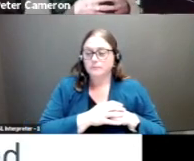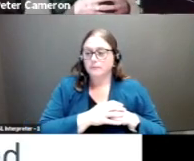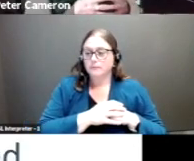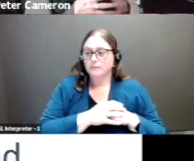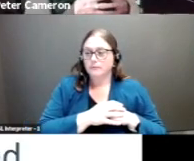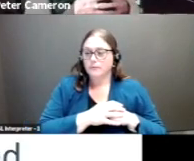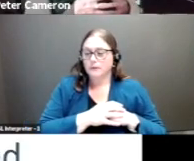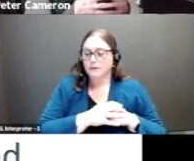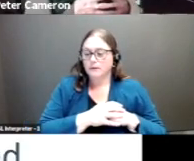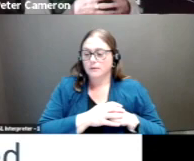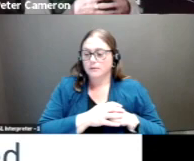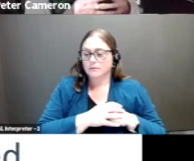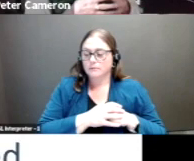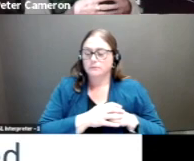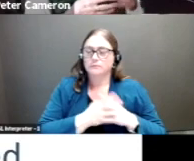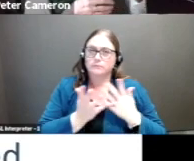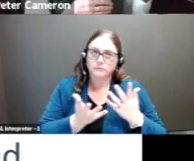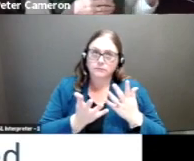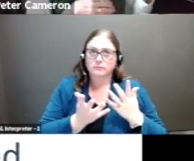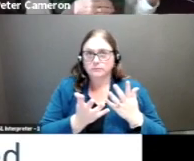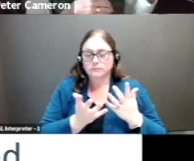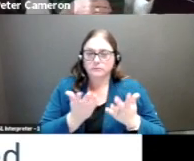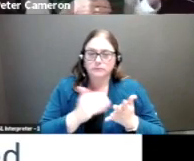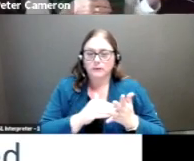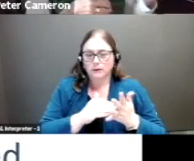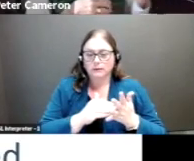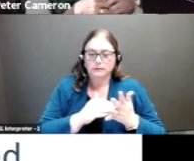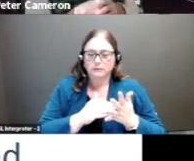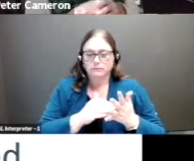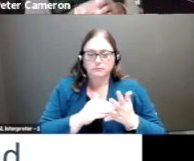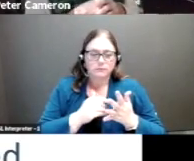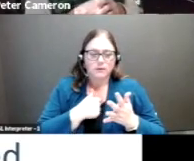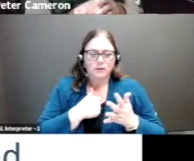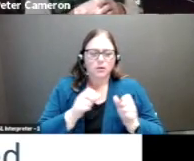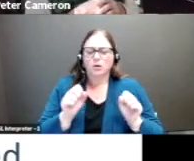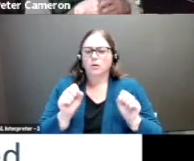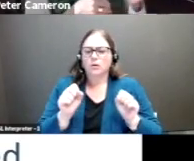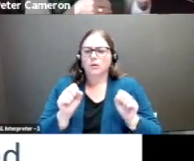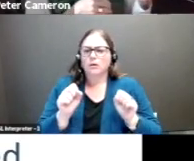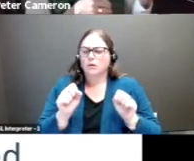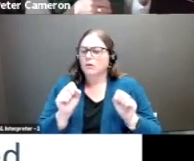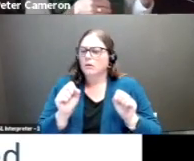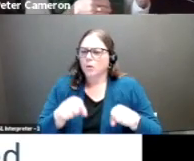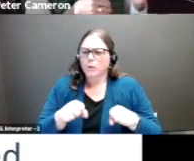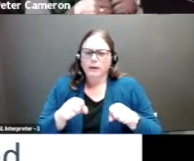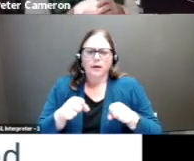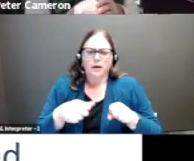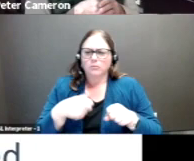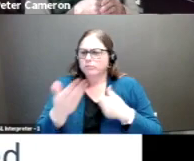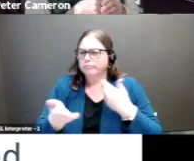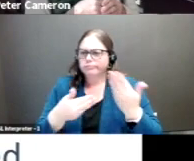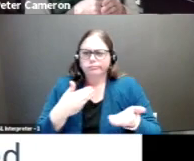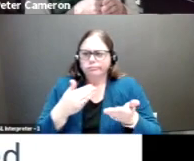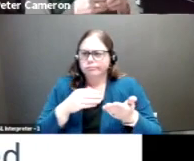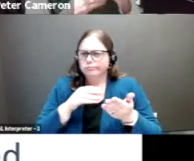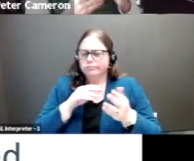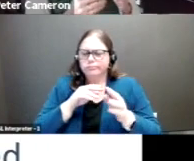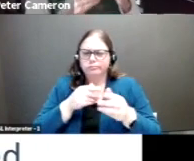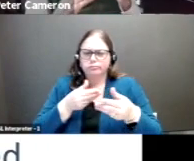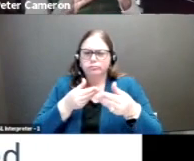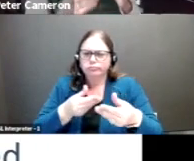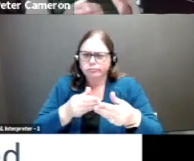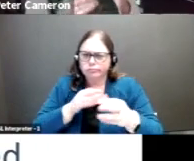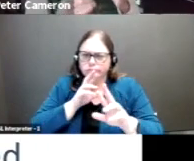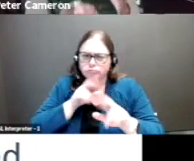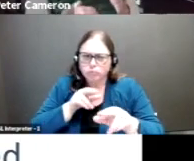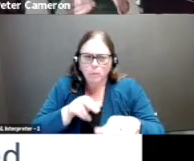again, I sort of, and we can provide all these reports and statistics if you like, but